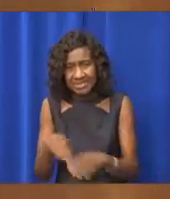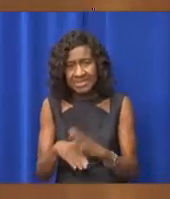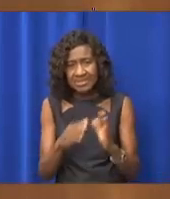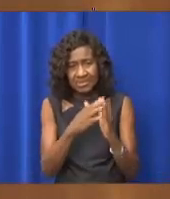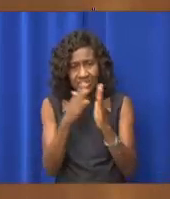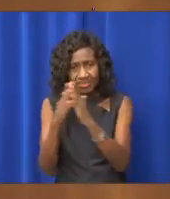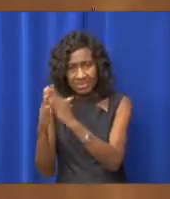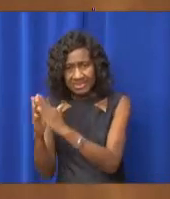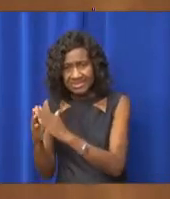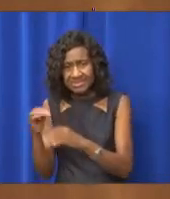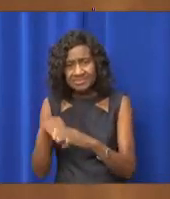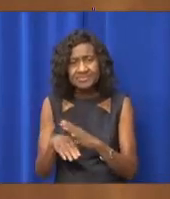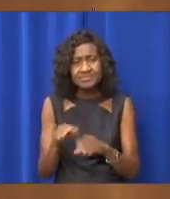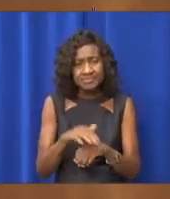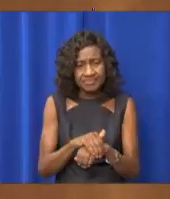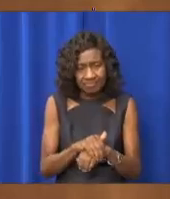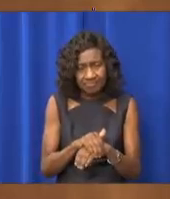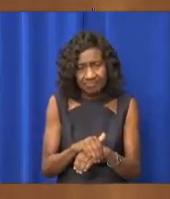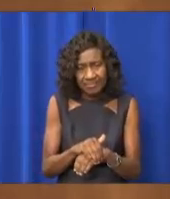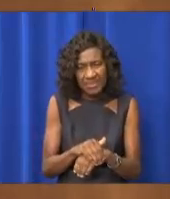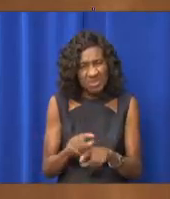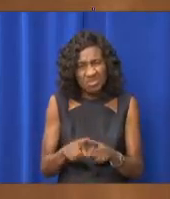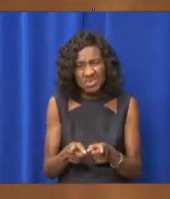I agree.